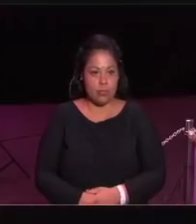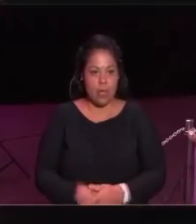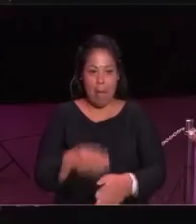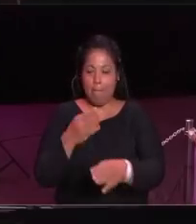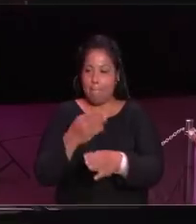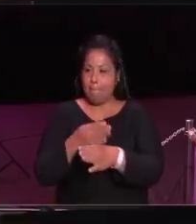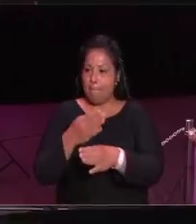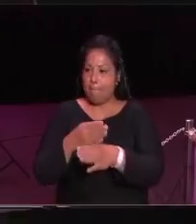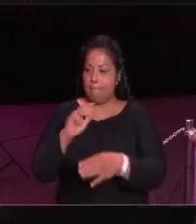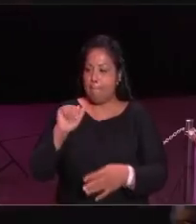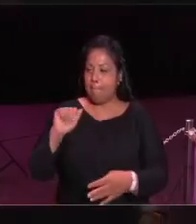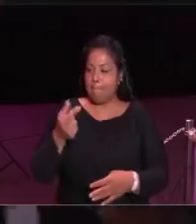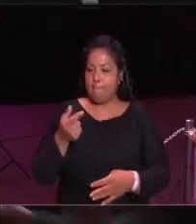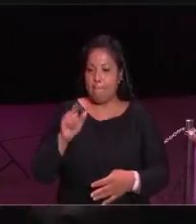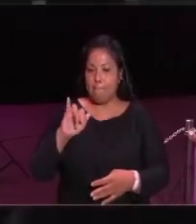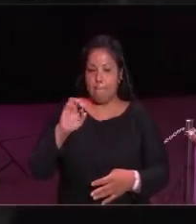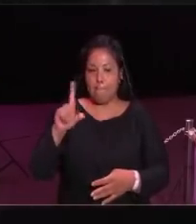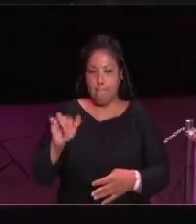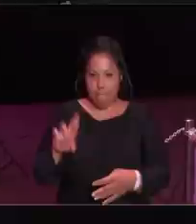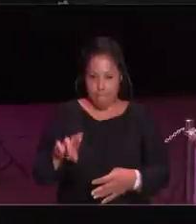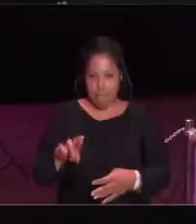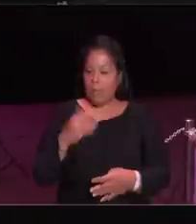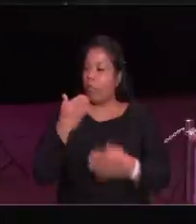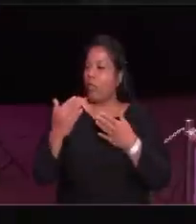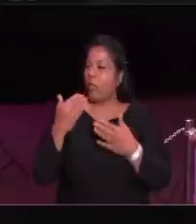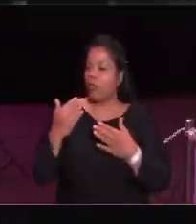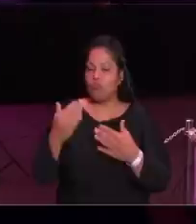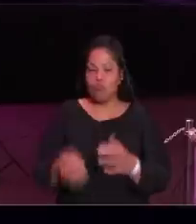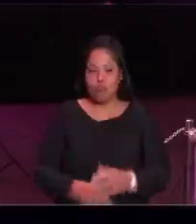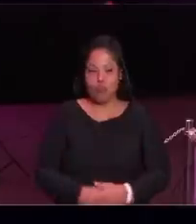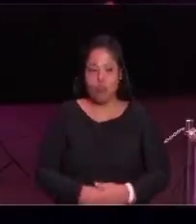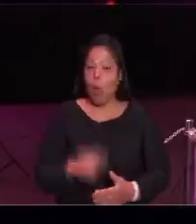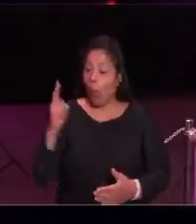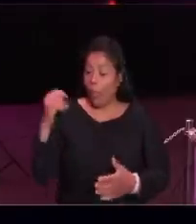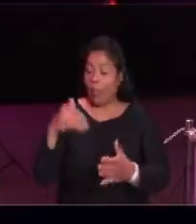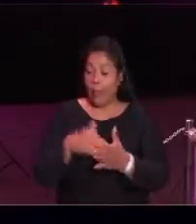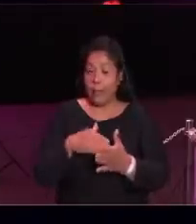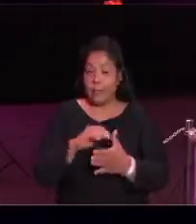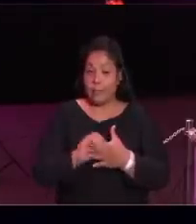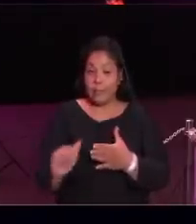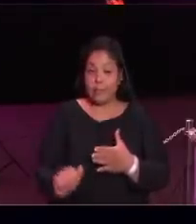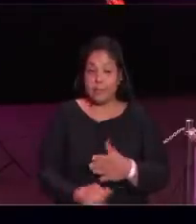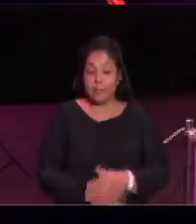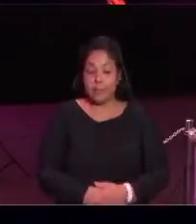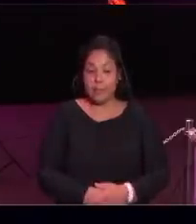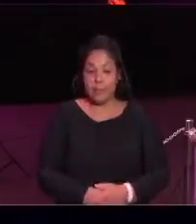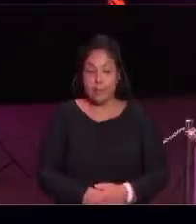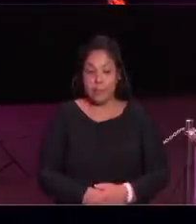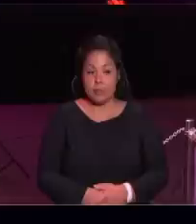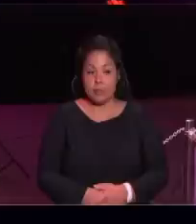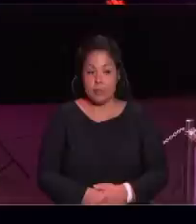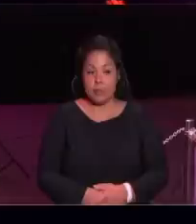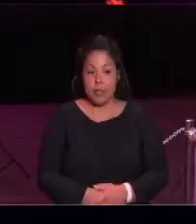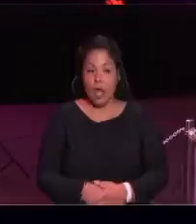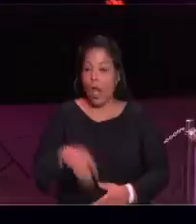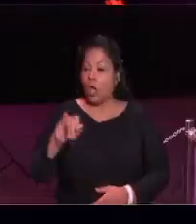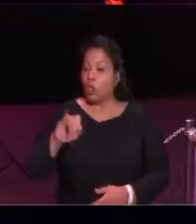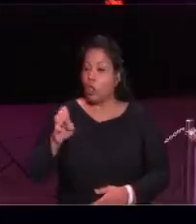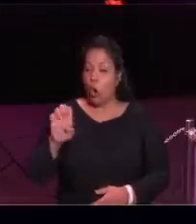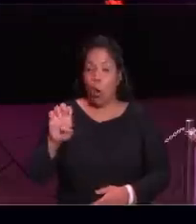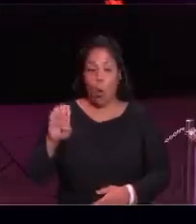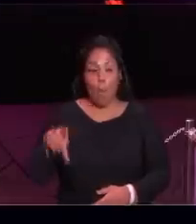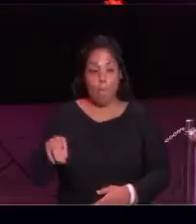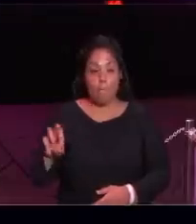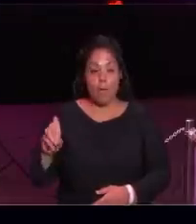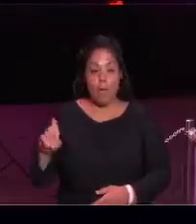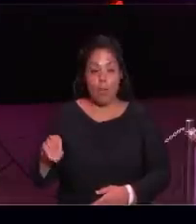Bishop Aguilar, thank you so much, $1,000. God bless you. Bishop Joe Prado, $1,000.